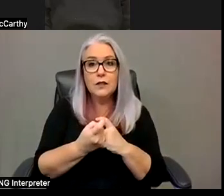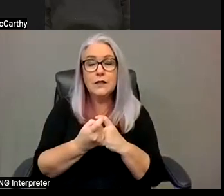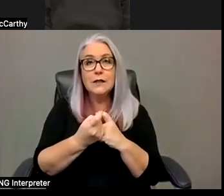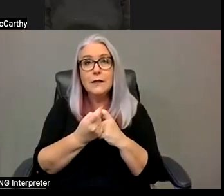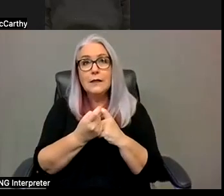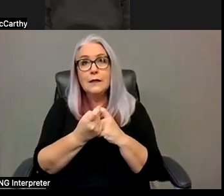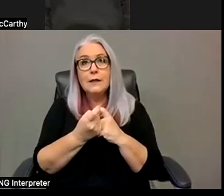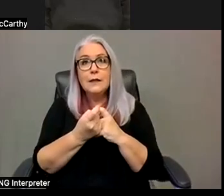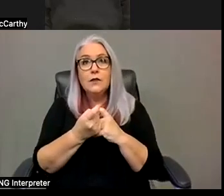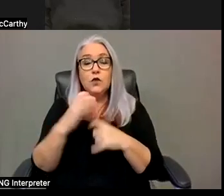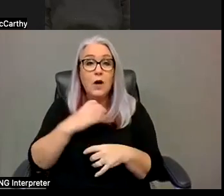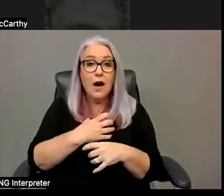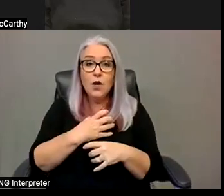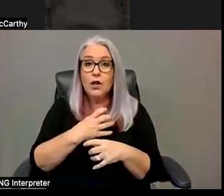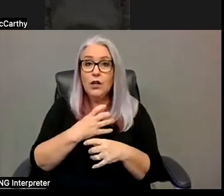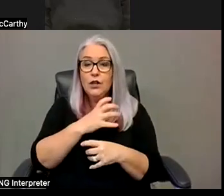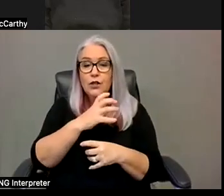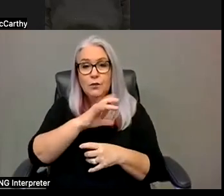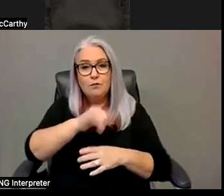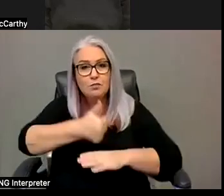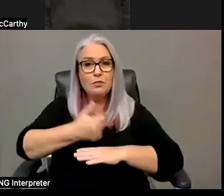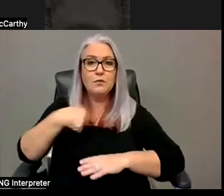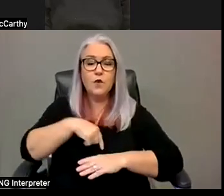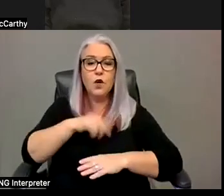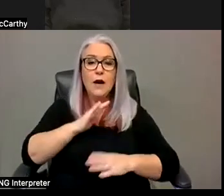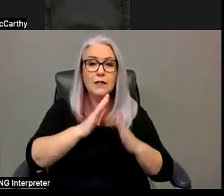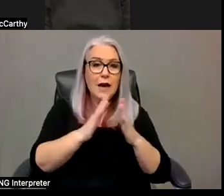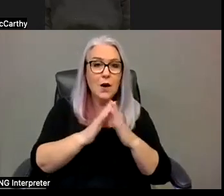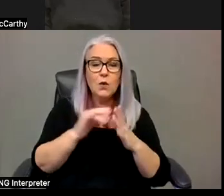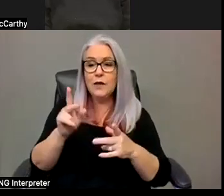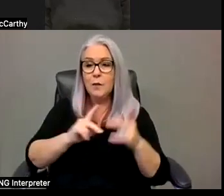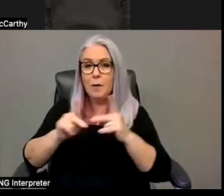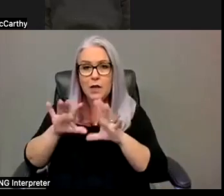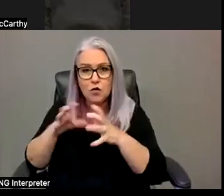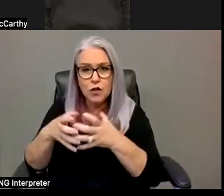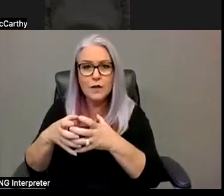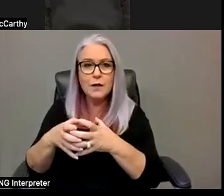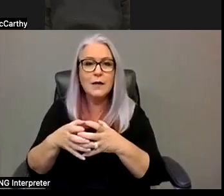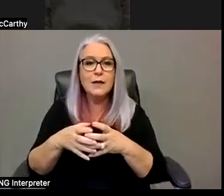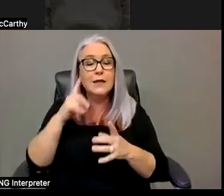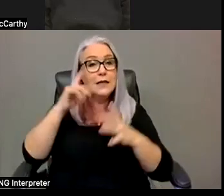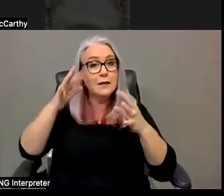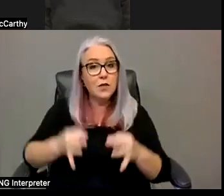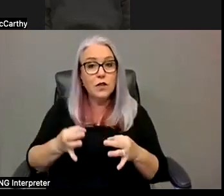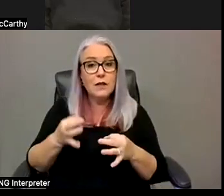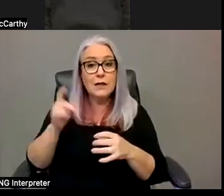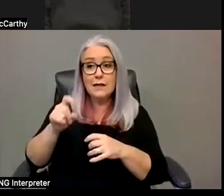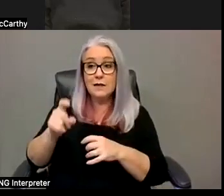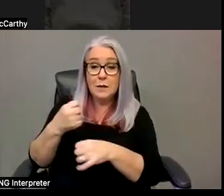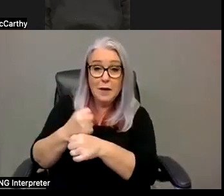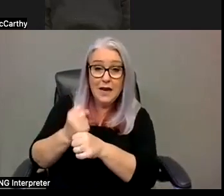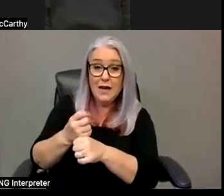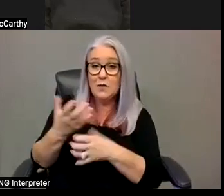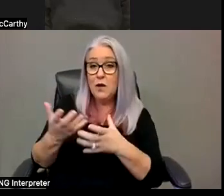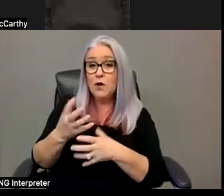the infrastructure of the town, the population size, the population density. The decisions that need to be made, that will be made, whether it's the waterfront or